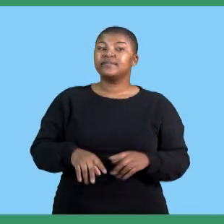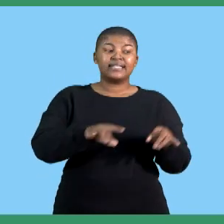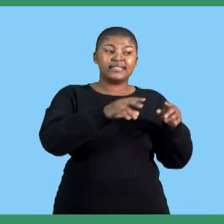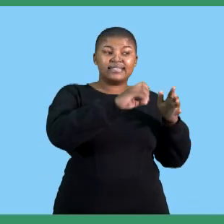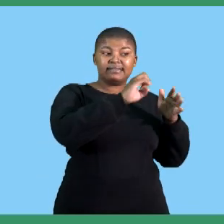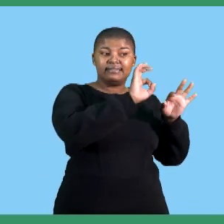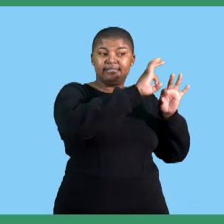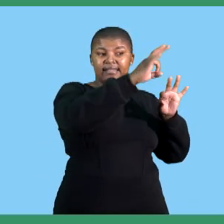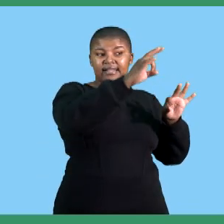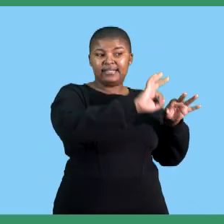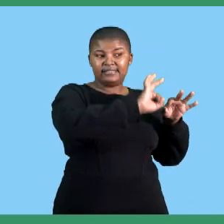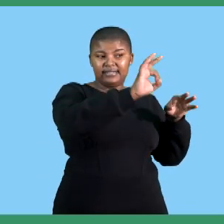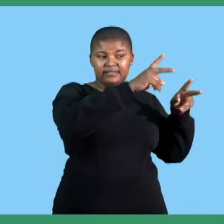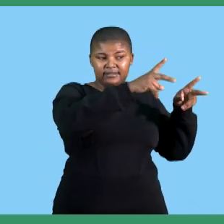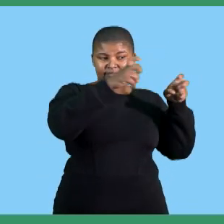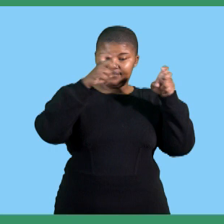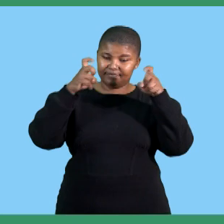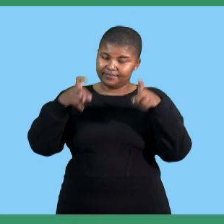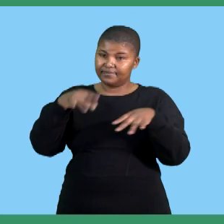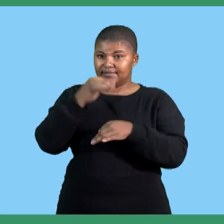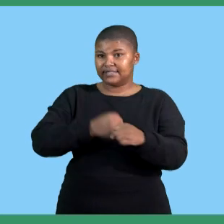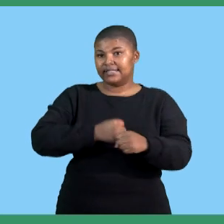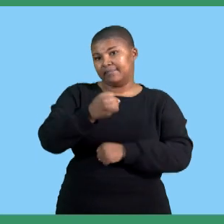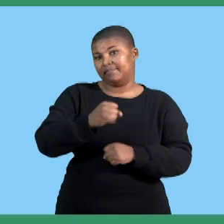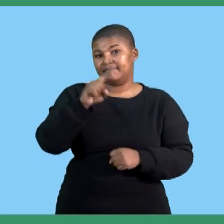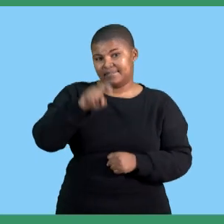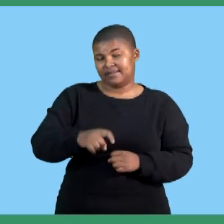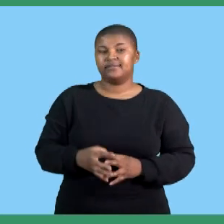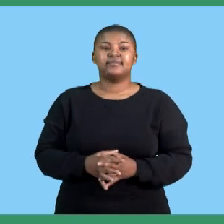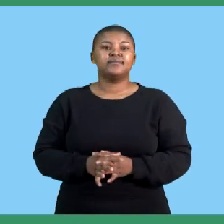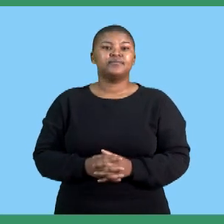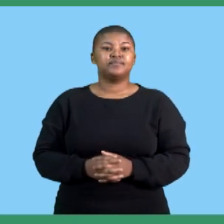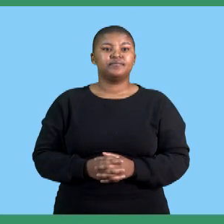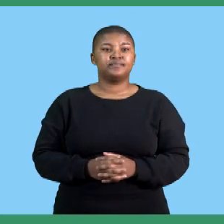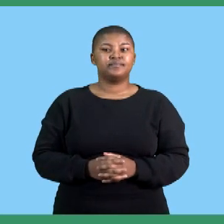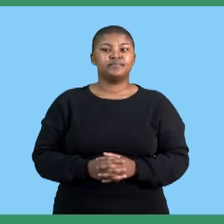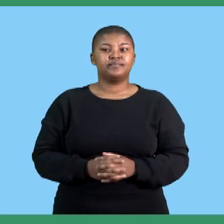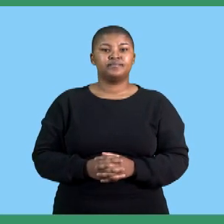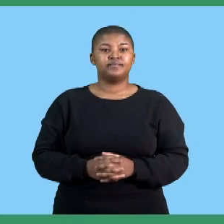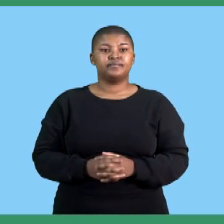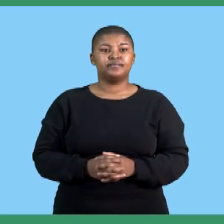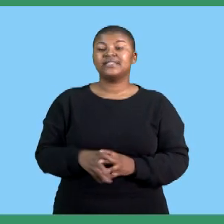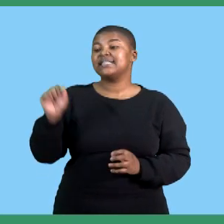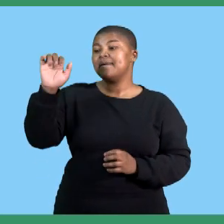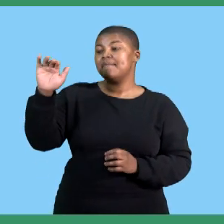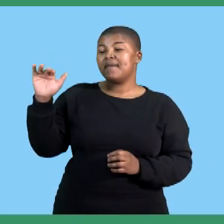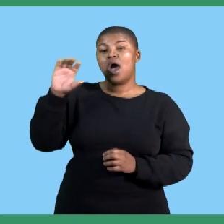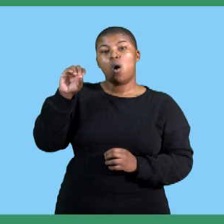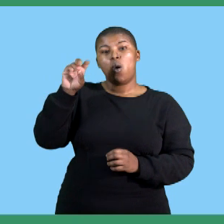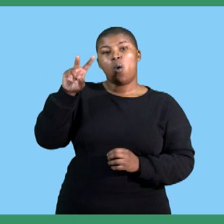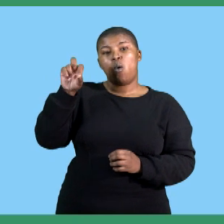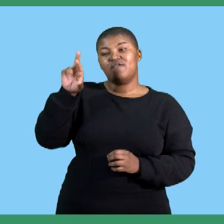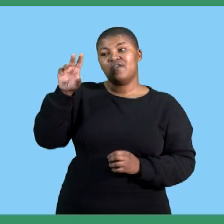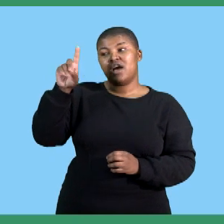the sentence from the beginning up until the end when you quote. So it would be a bank overdraft